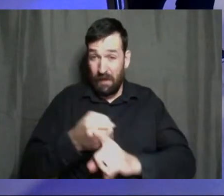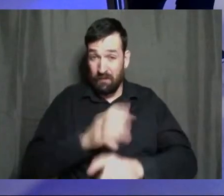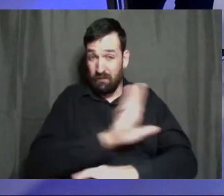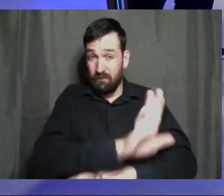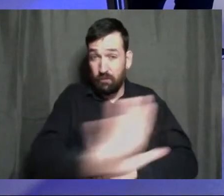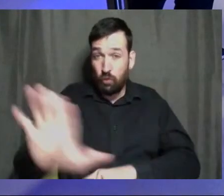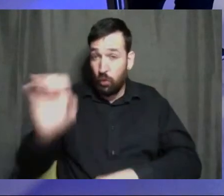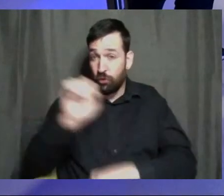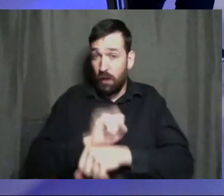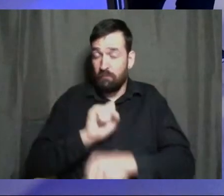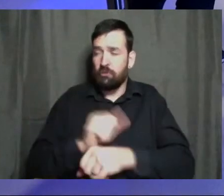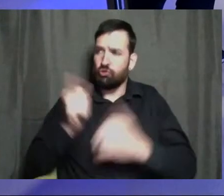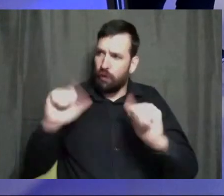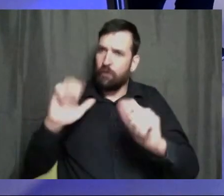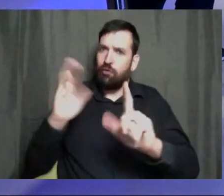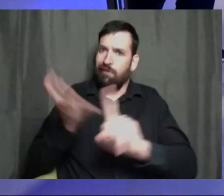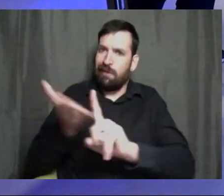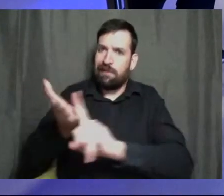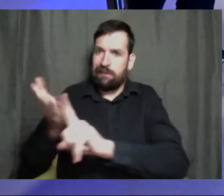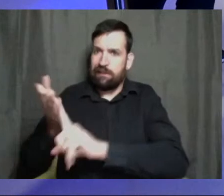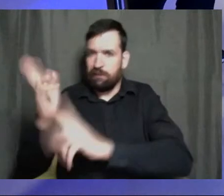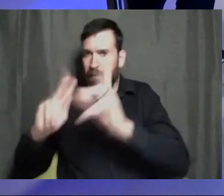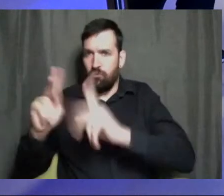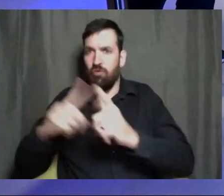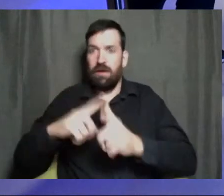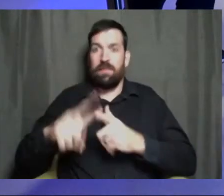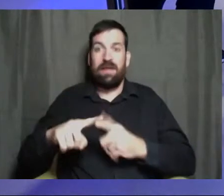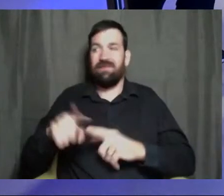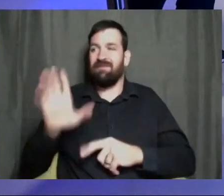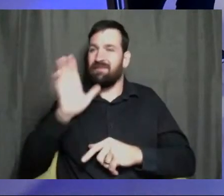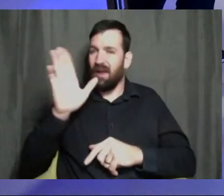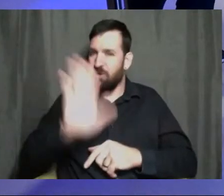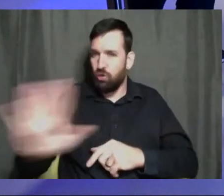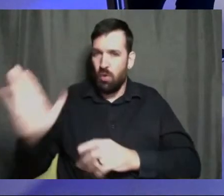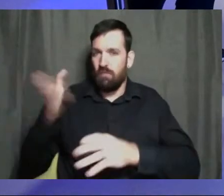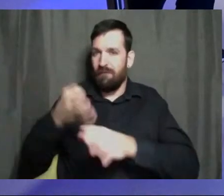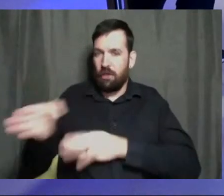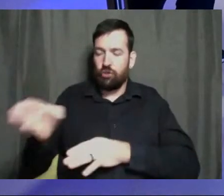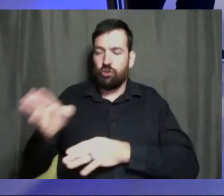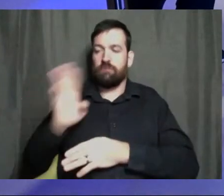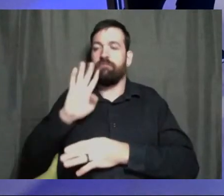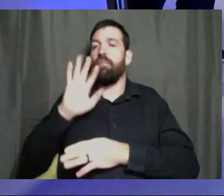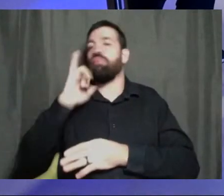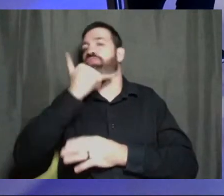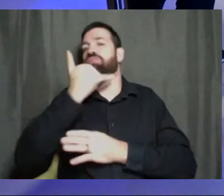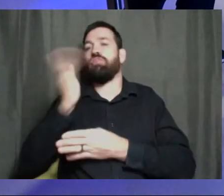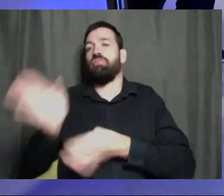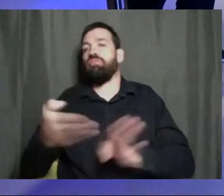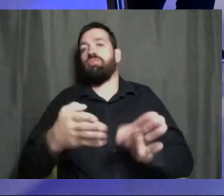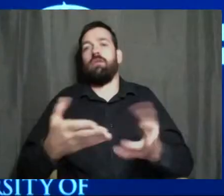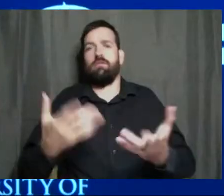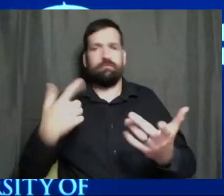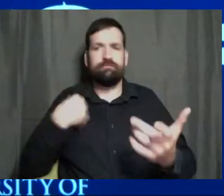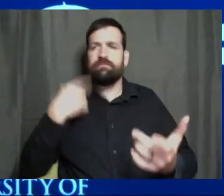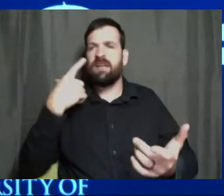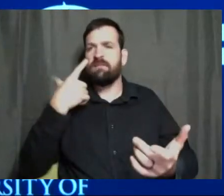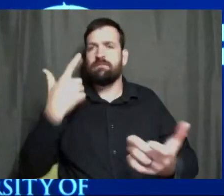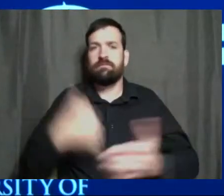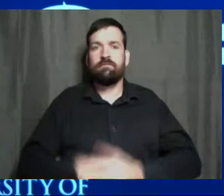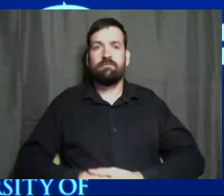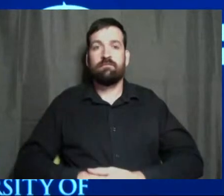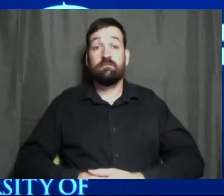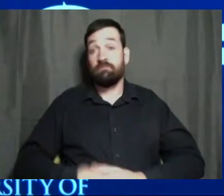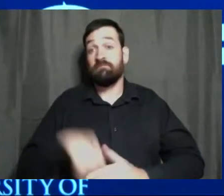one at a time, and here we have someone not in your profession kind of sending people in the wrong direction. Just your thoughts about that. It doesn't affect